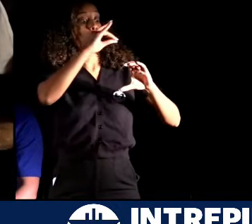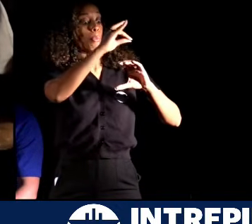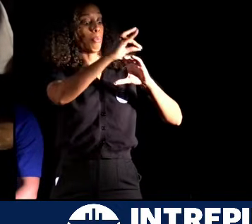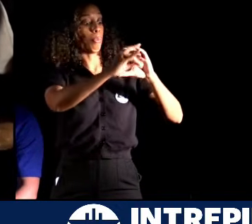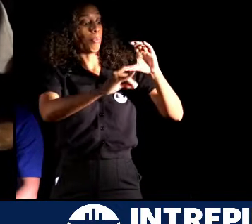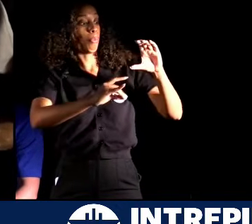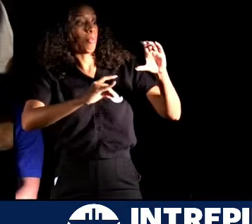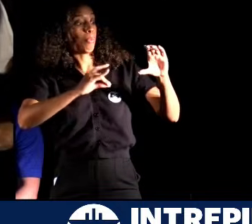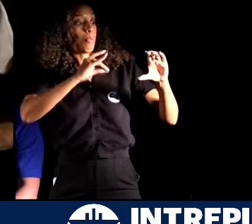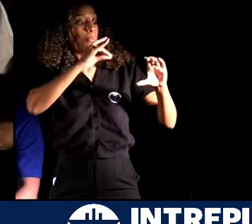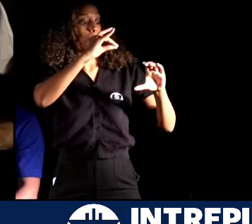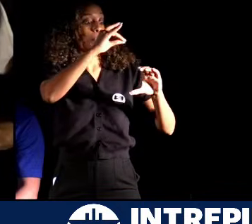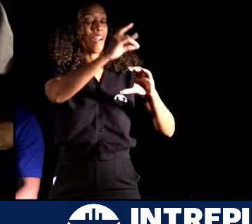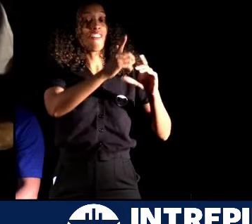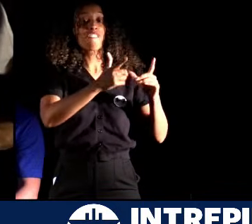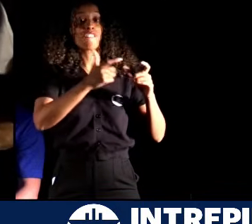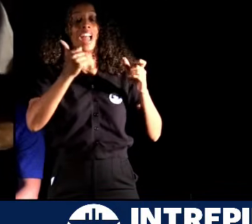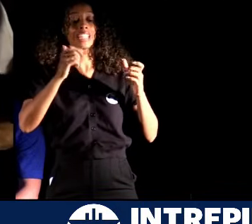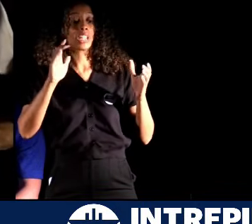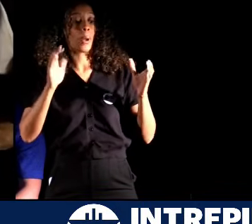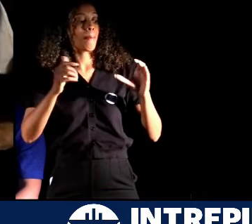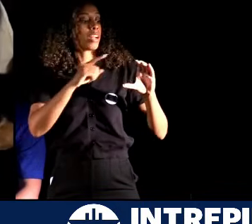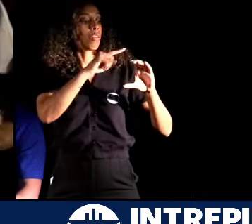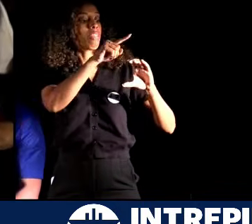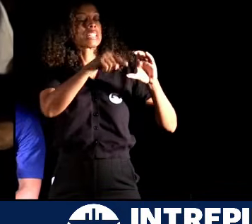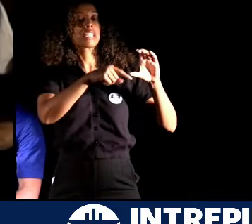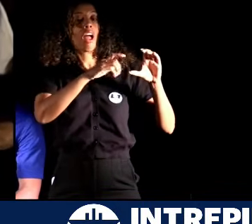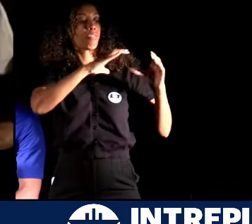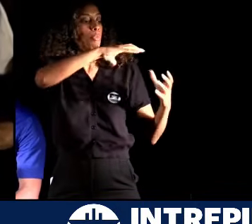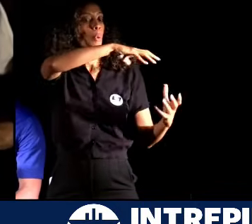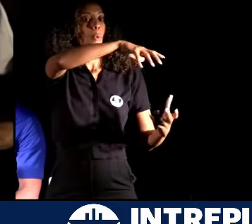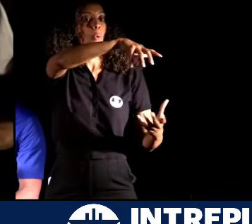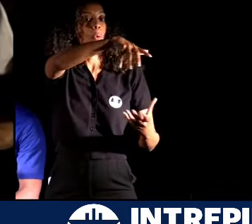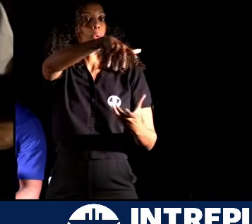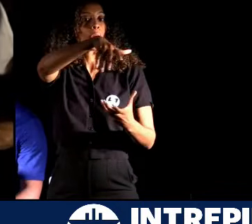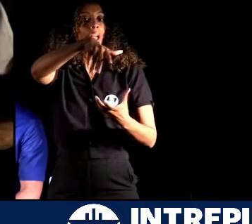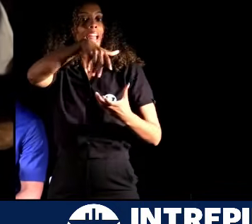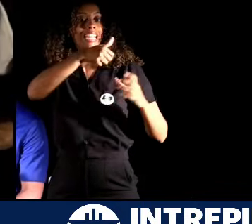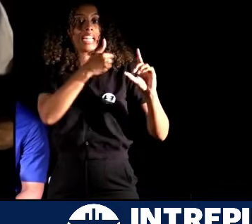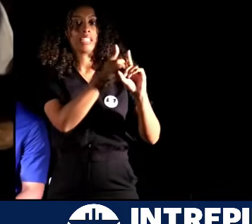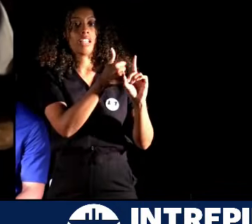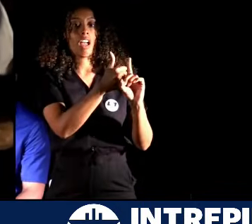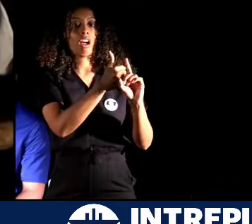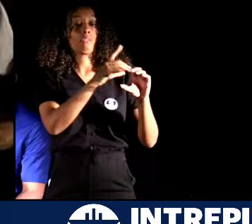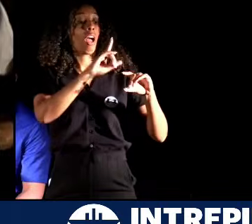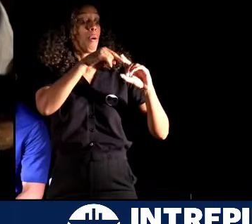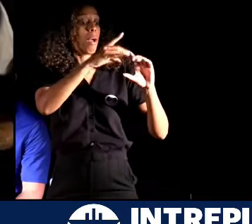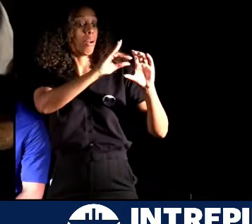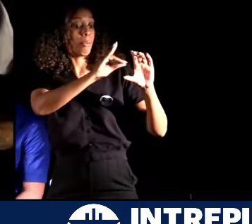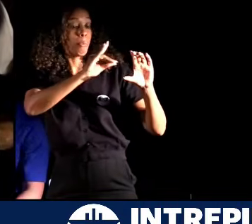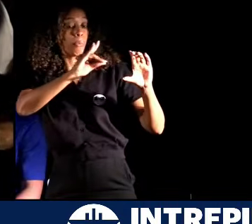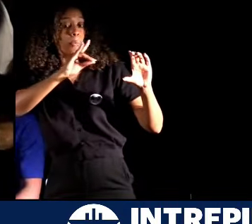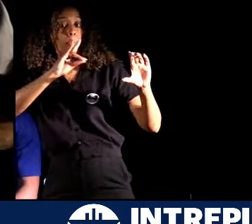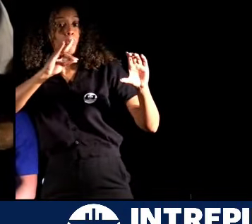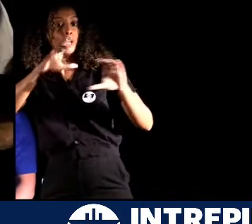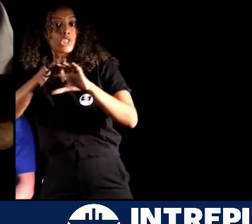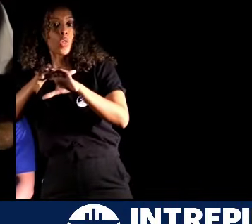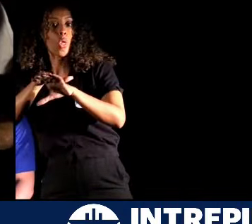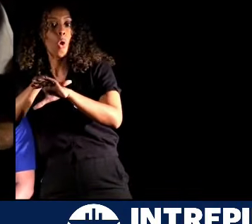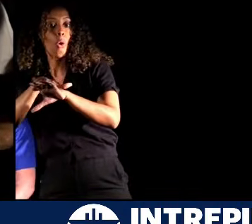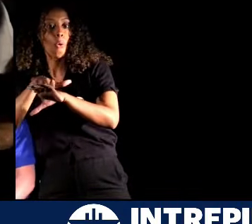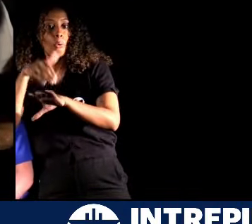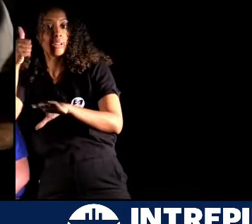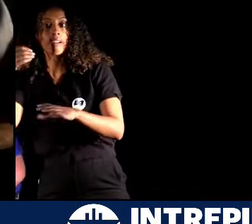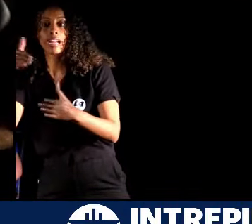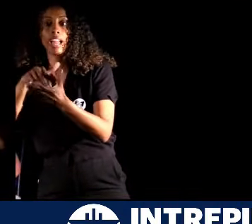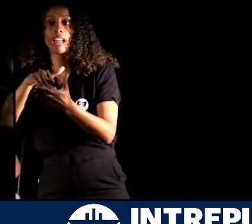sun is rotating around itself. And after that, when it moves out, it slows down again. Yeah. Okay, right over here towards